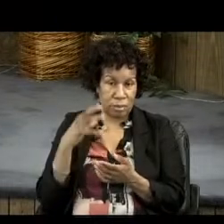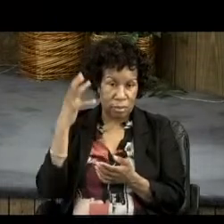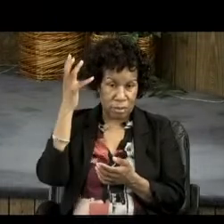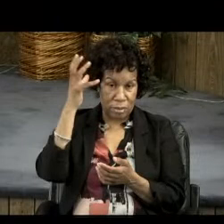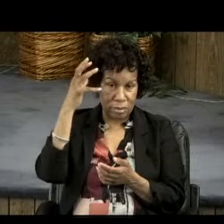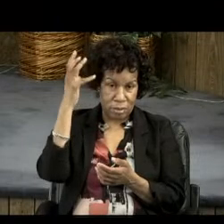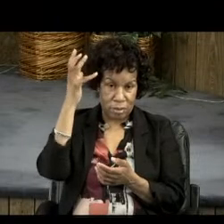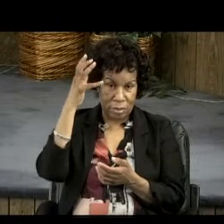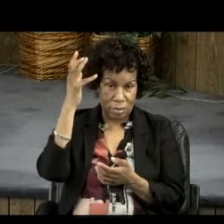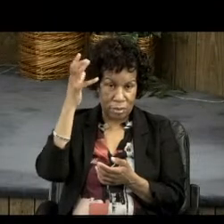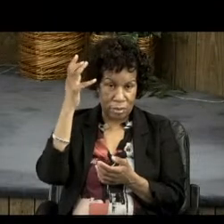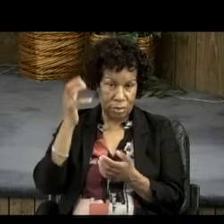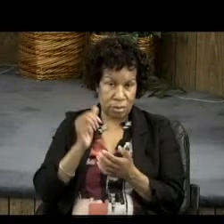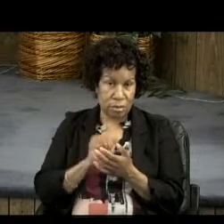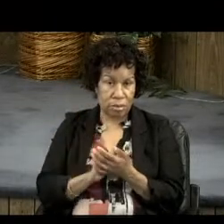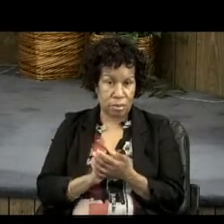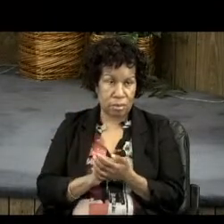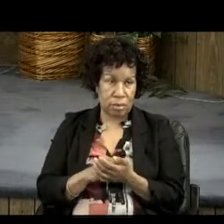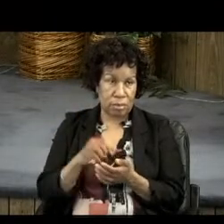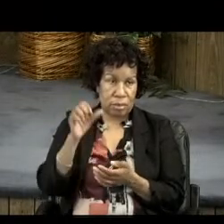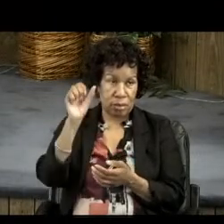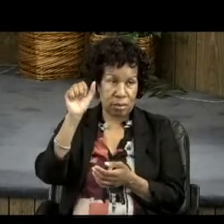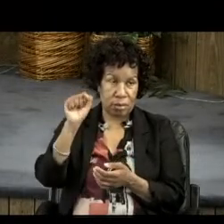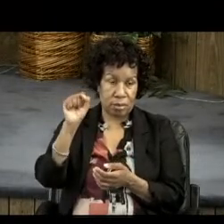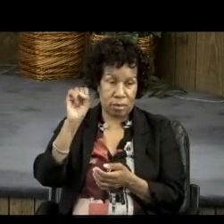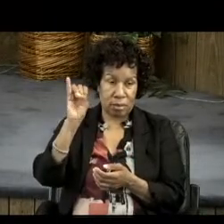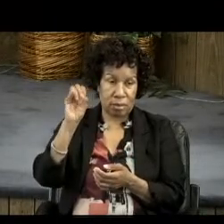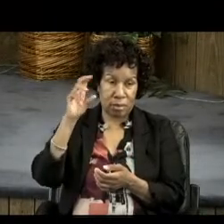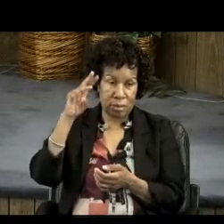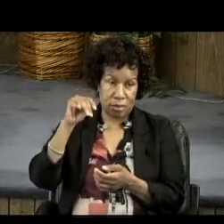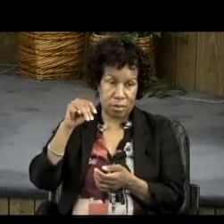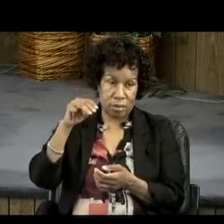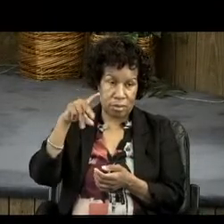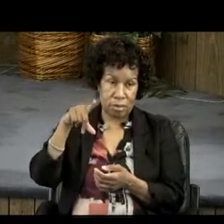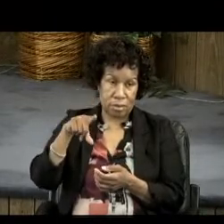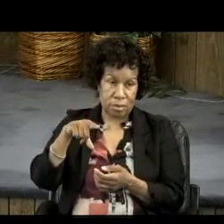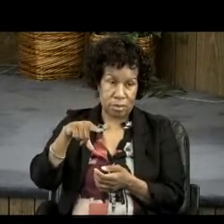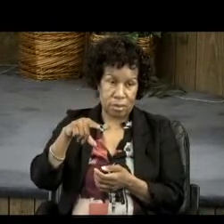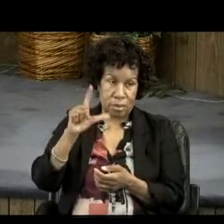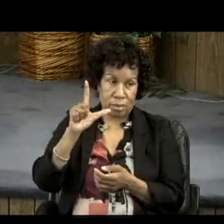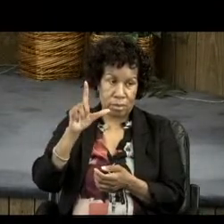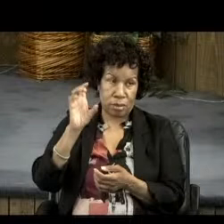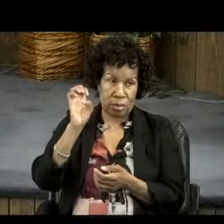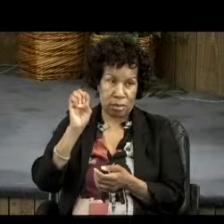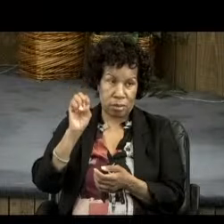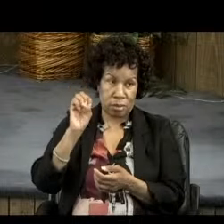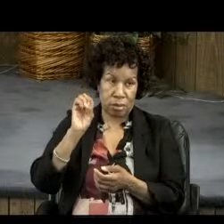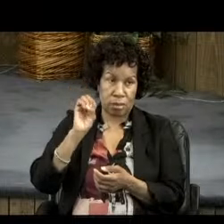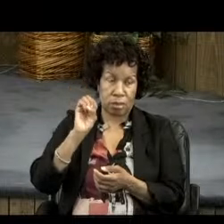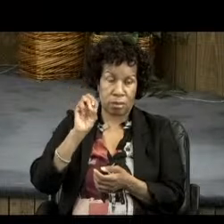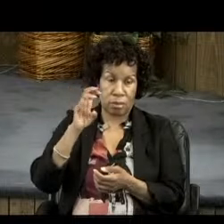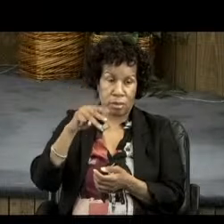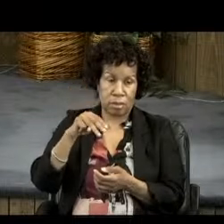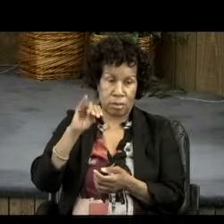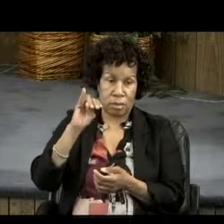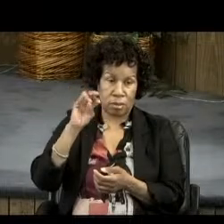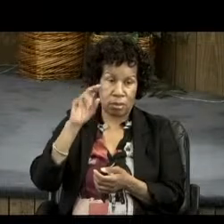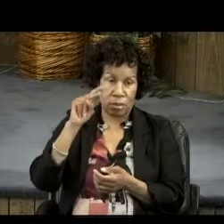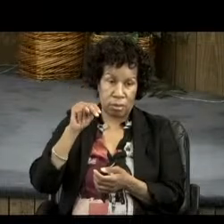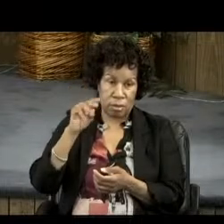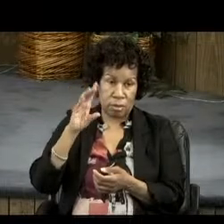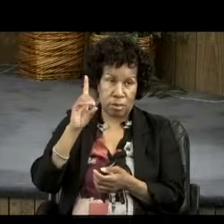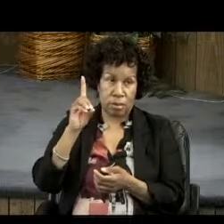Now, if you don't like that, you need to do some spiritual push-ups. And get complicated minded, get strong